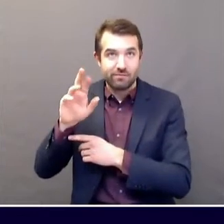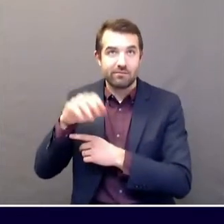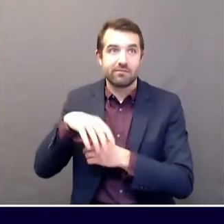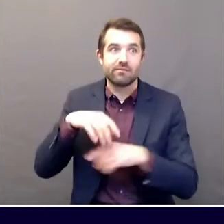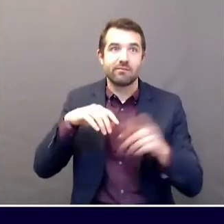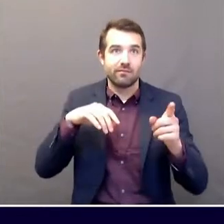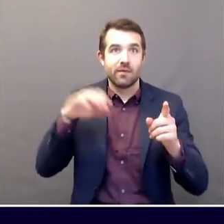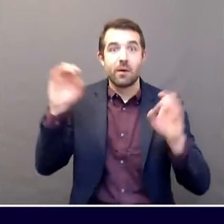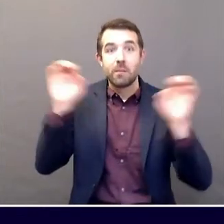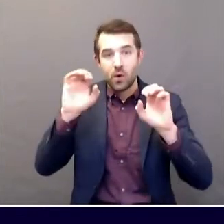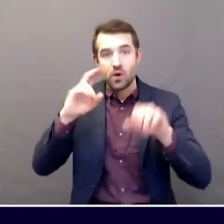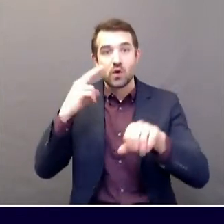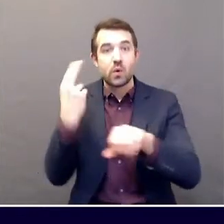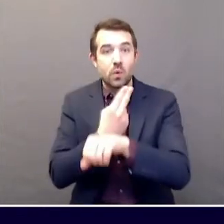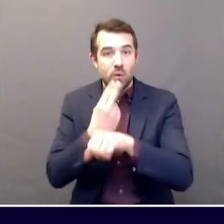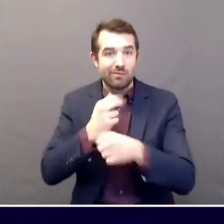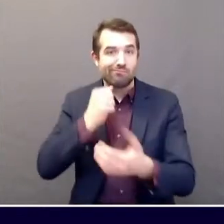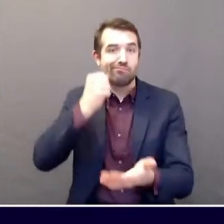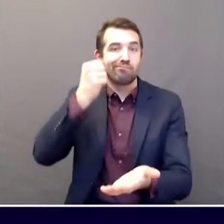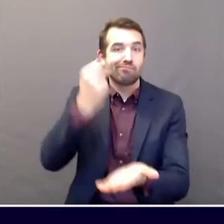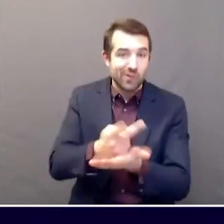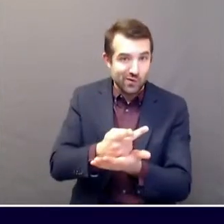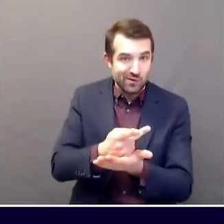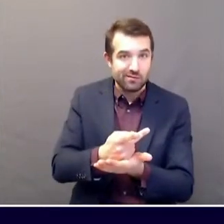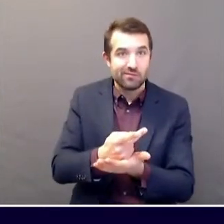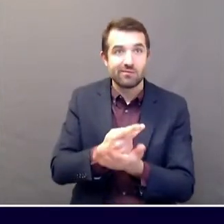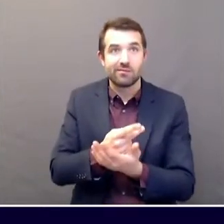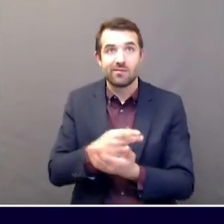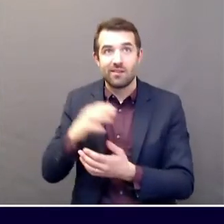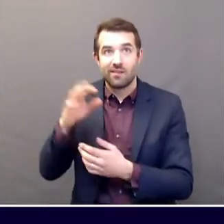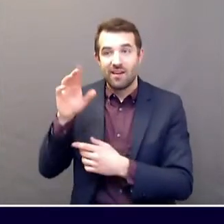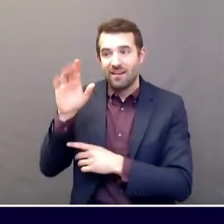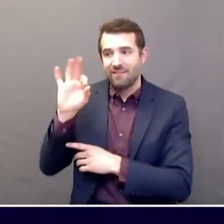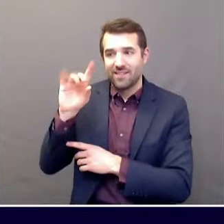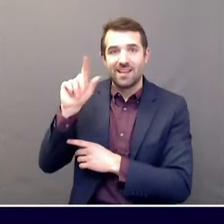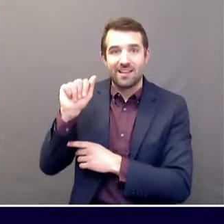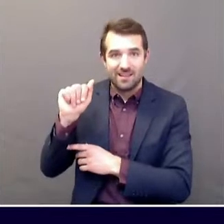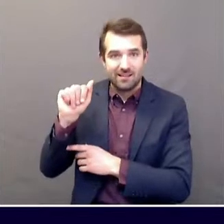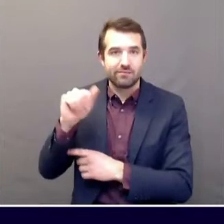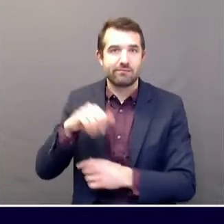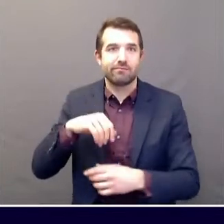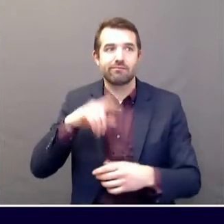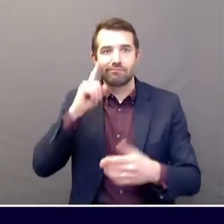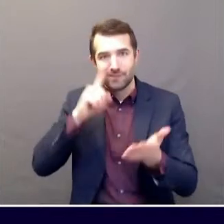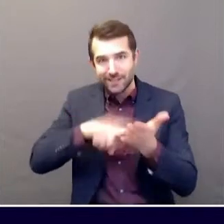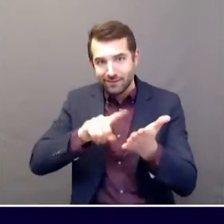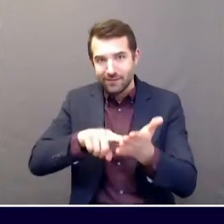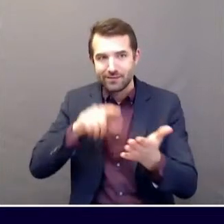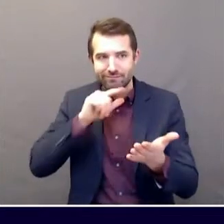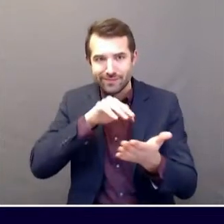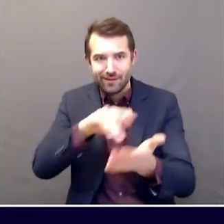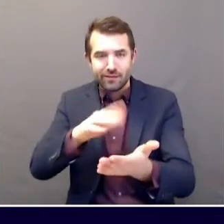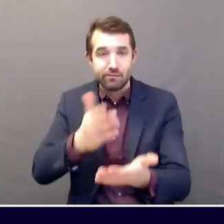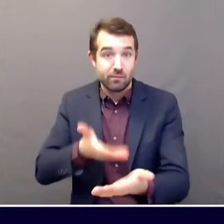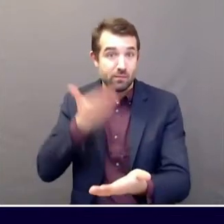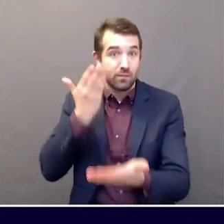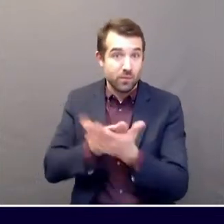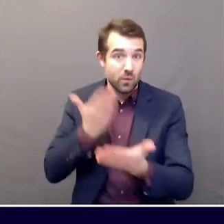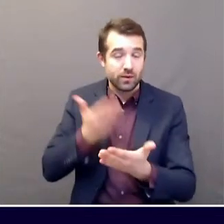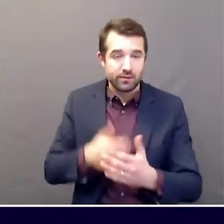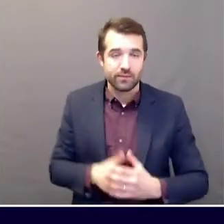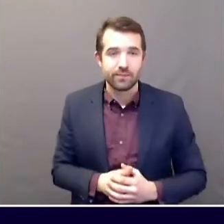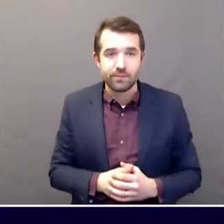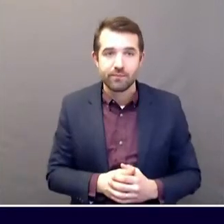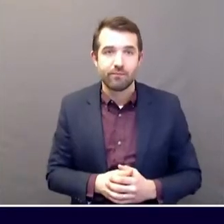the FDA, obviously validated, certified, approved. And one of those vaccines